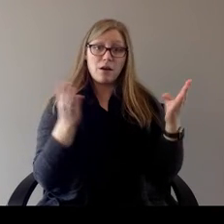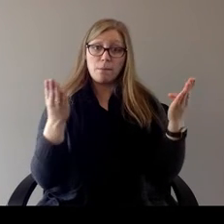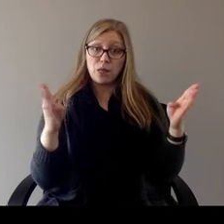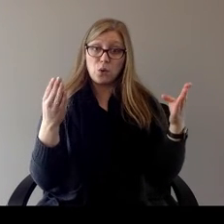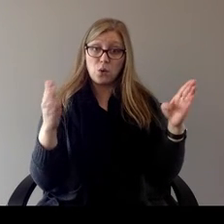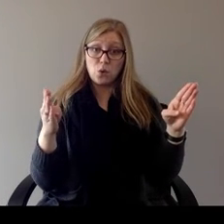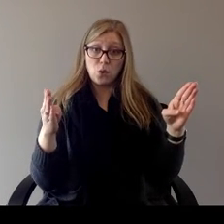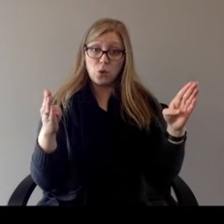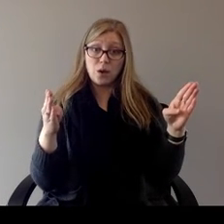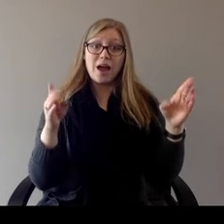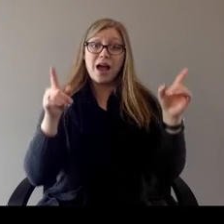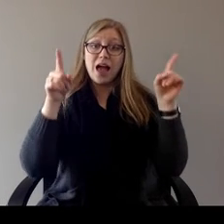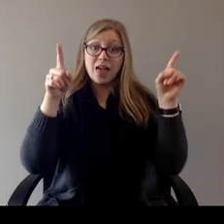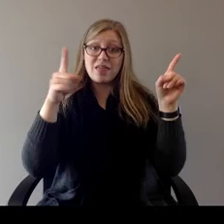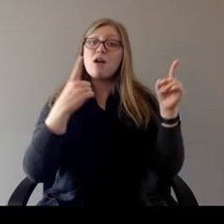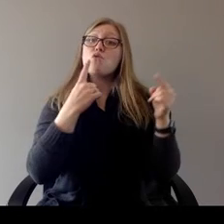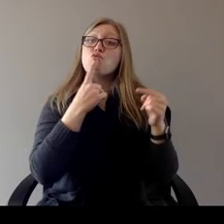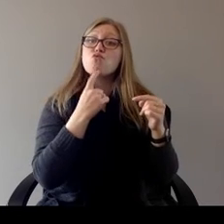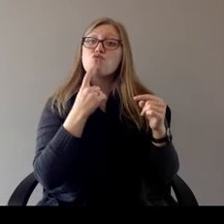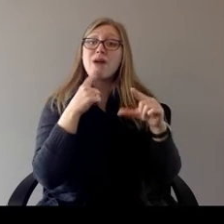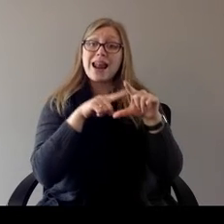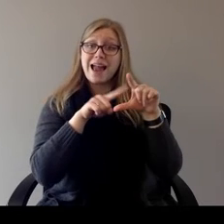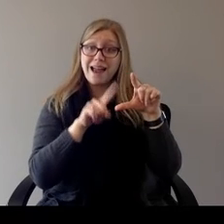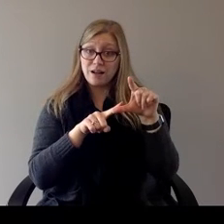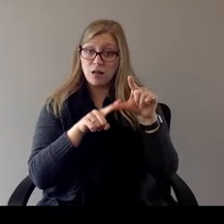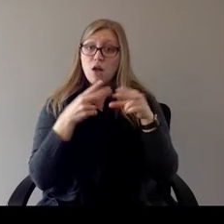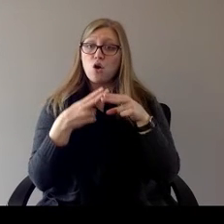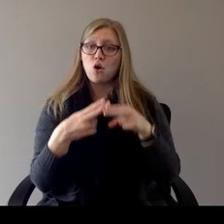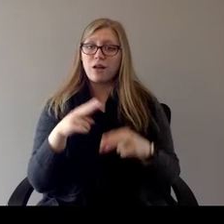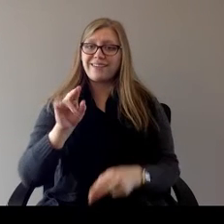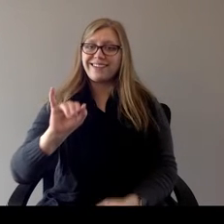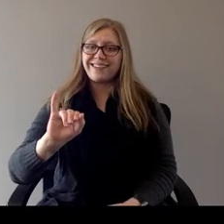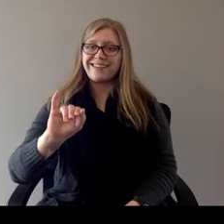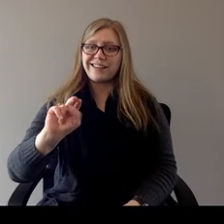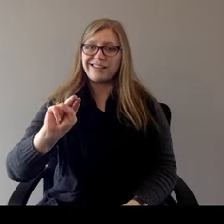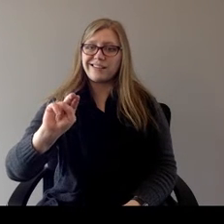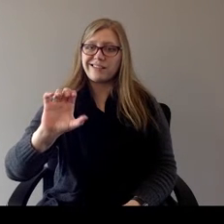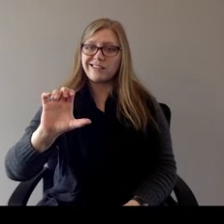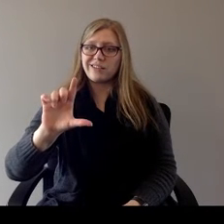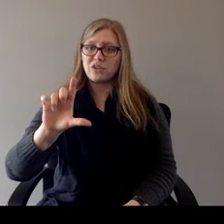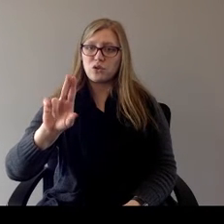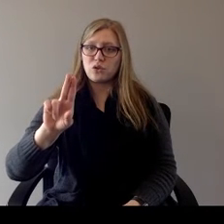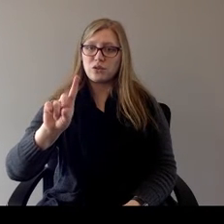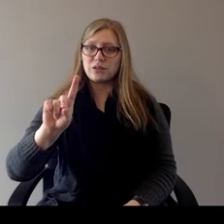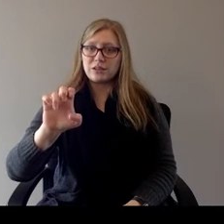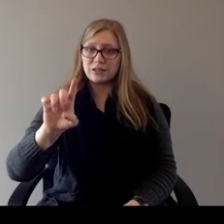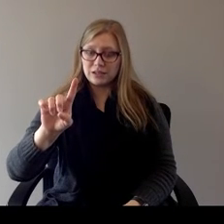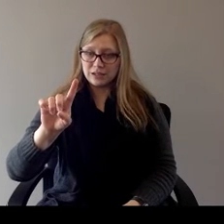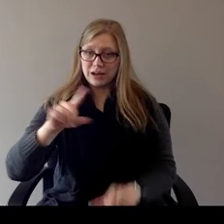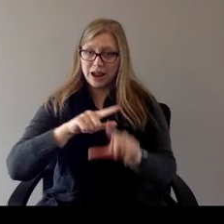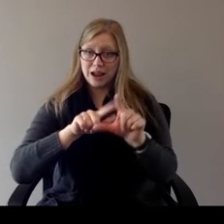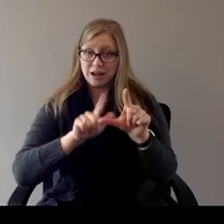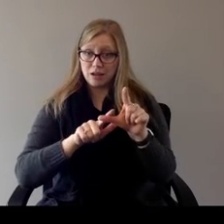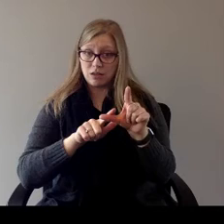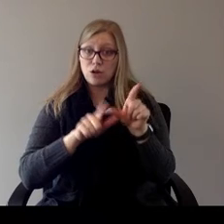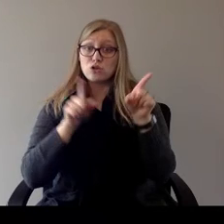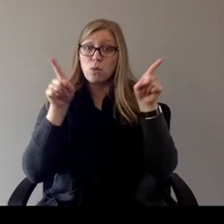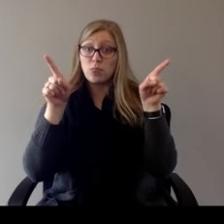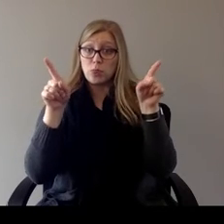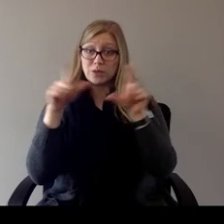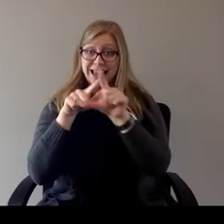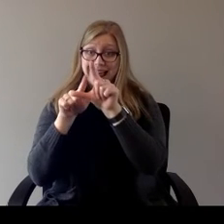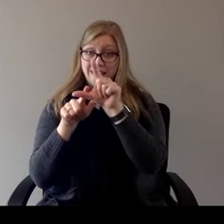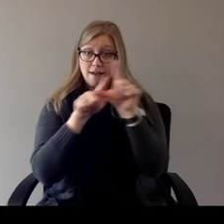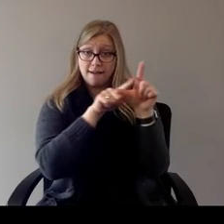the included angle. So angle E and angle A are also congruent to each other. And if that's true, if you can have